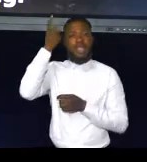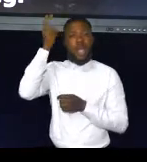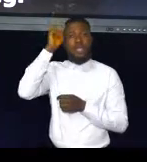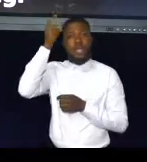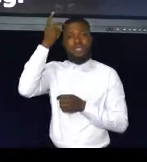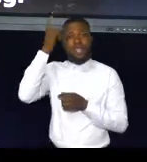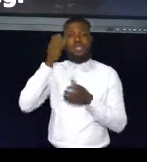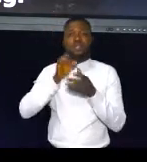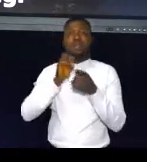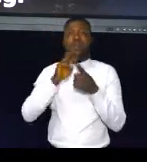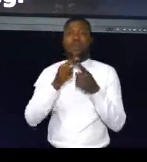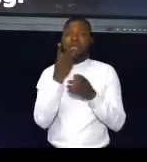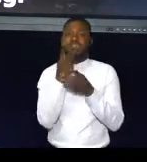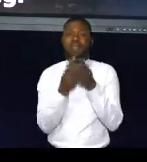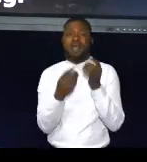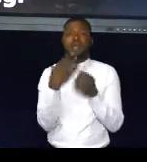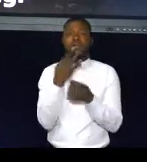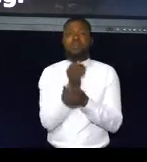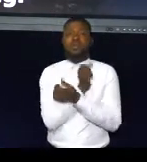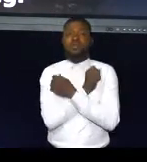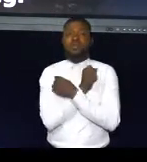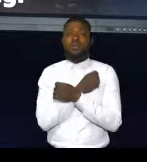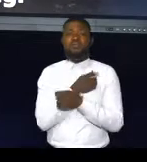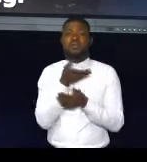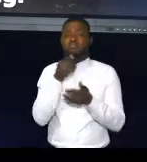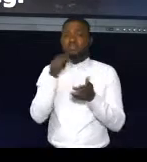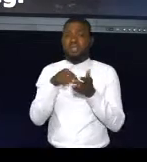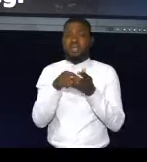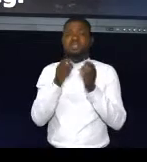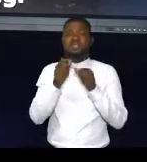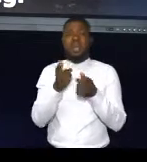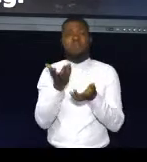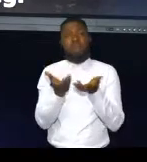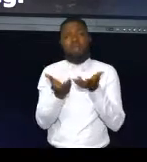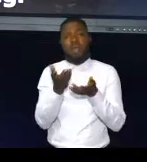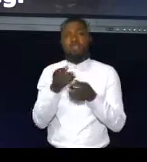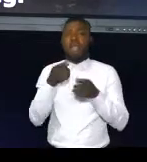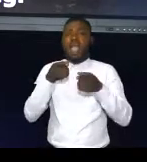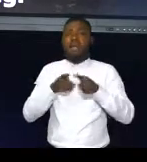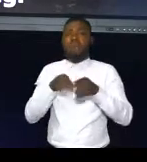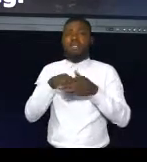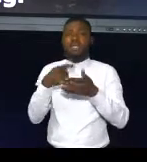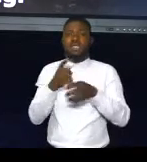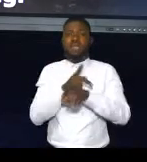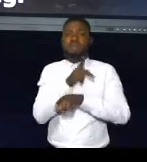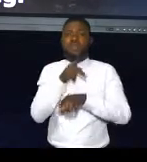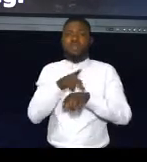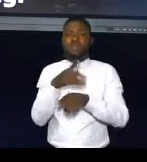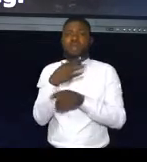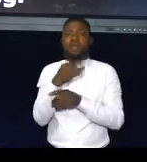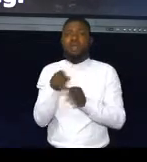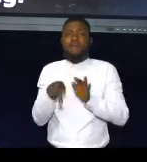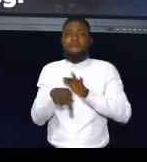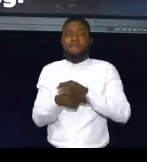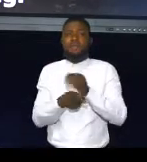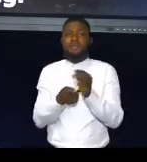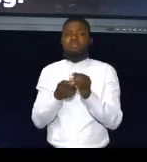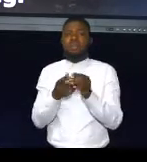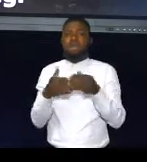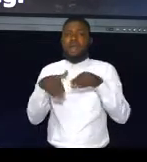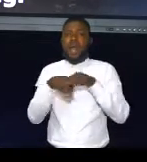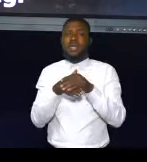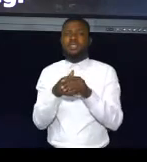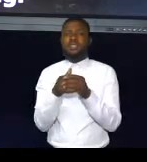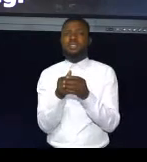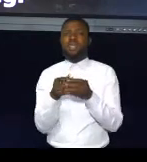Misunderstanding or lack of love. This can probably happen if the period of